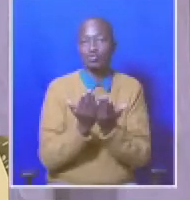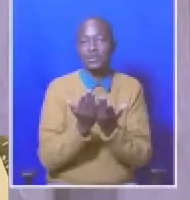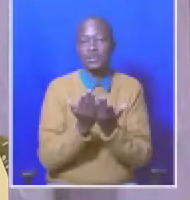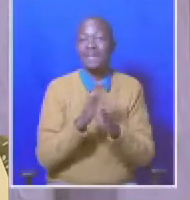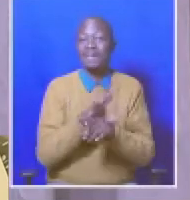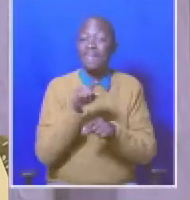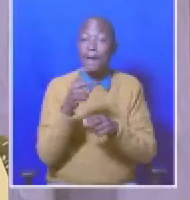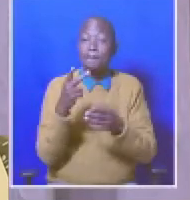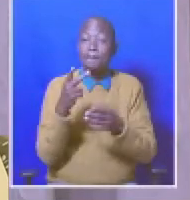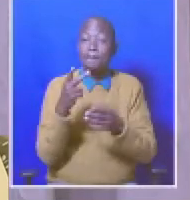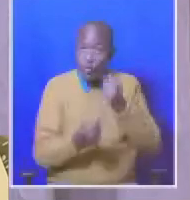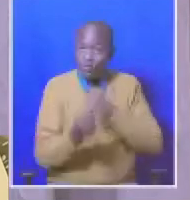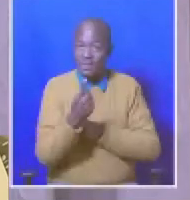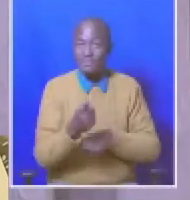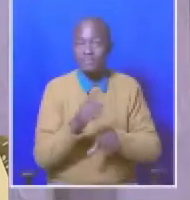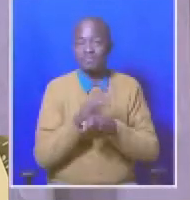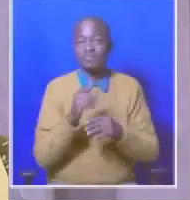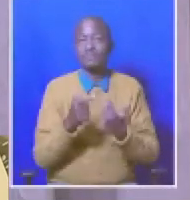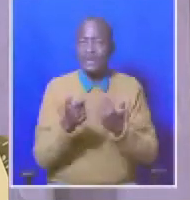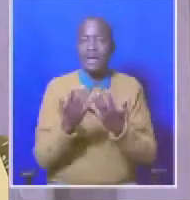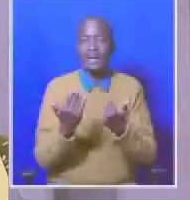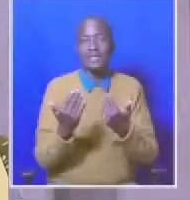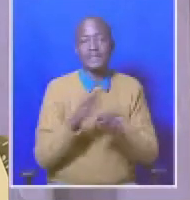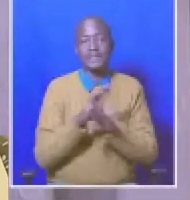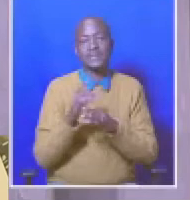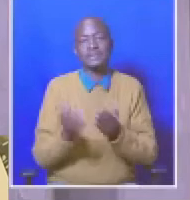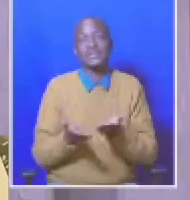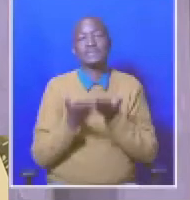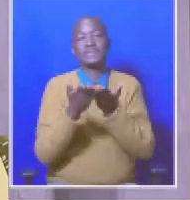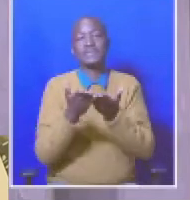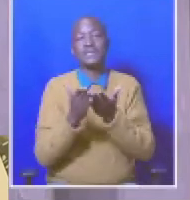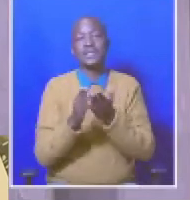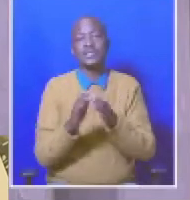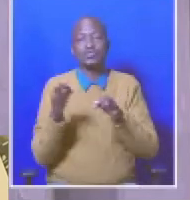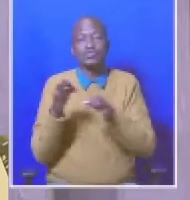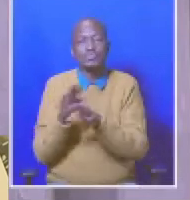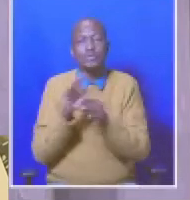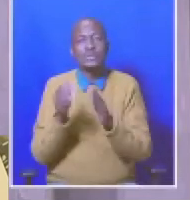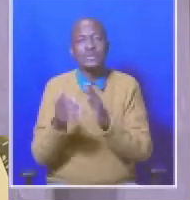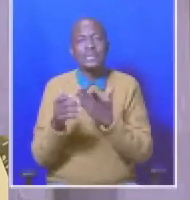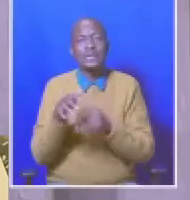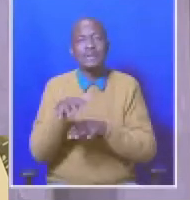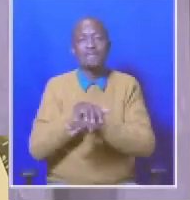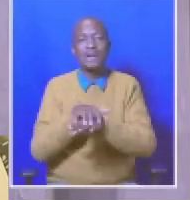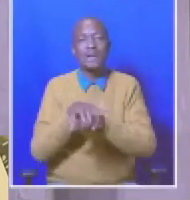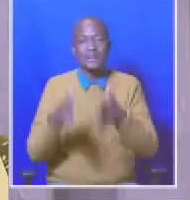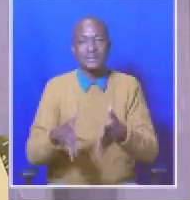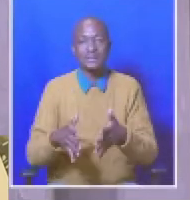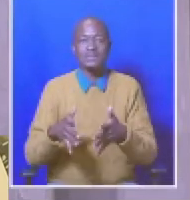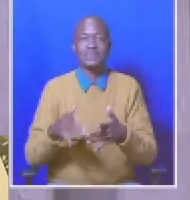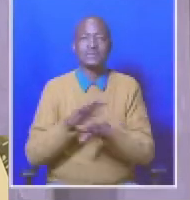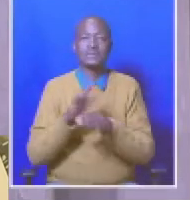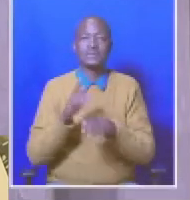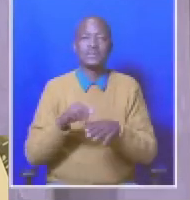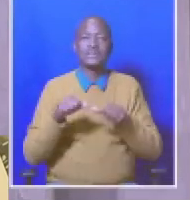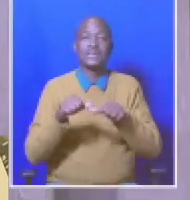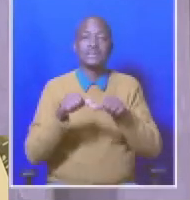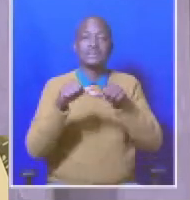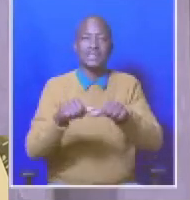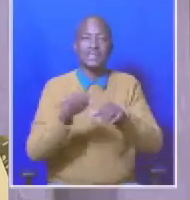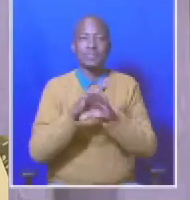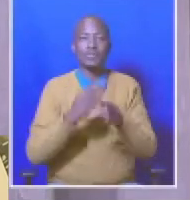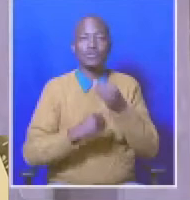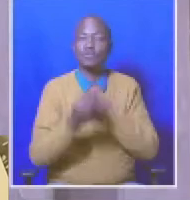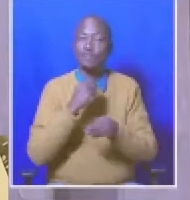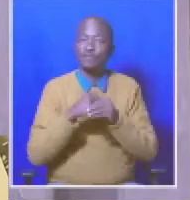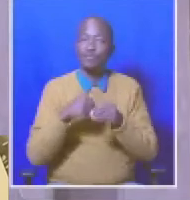the provision of extension services to small-scale farmers towards maintaining sustainable food production